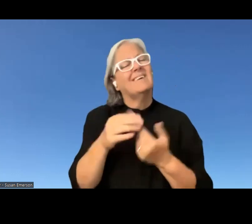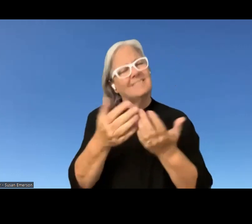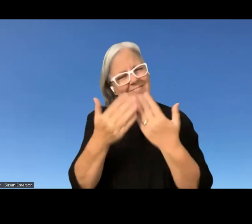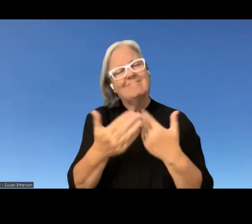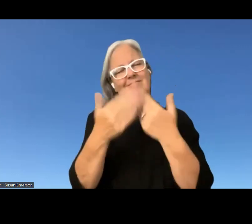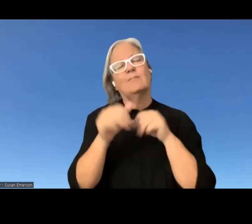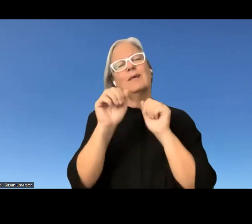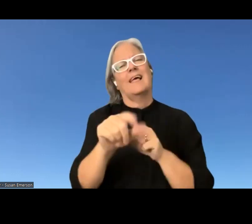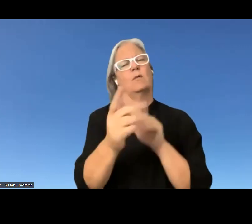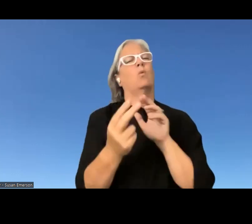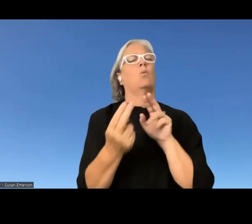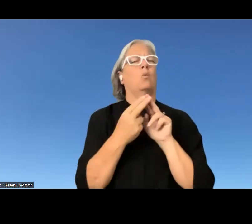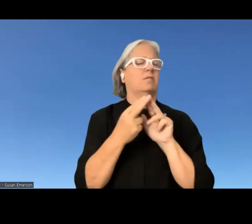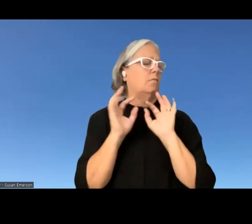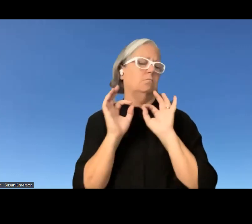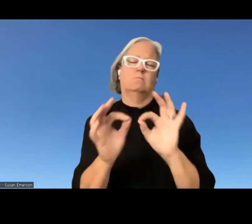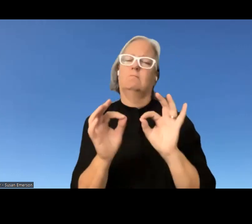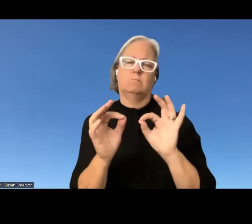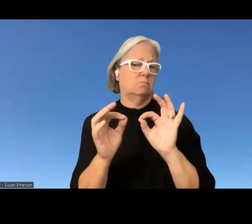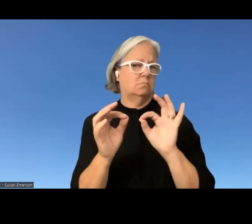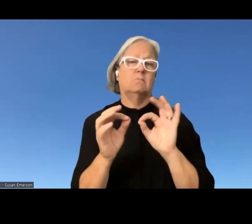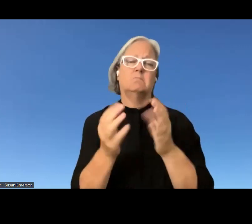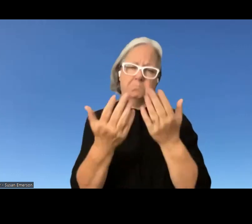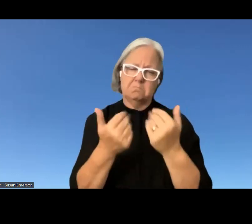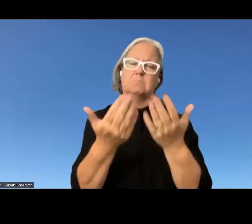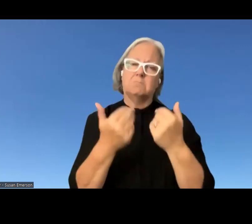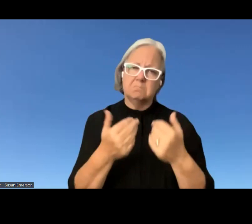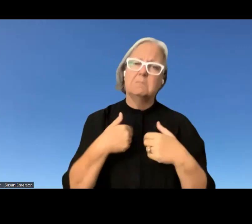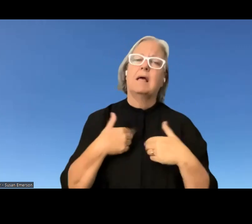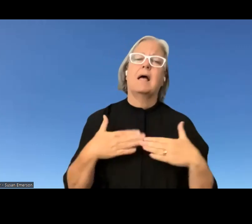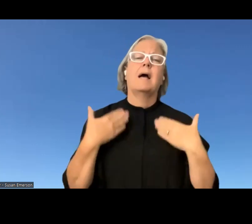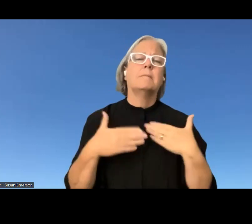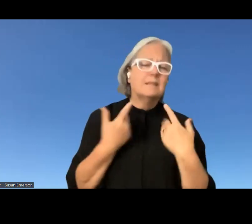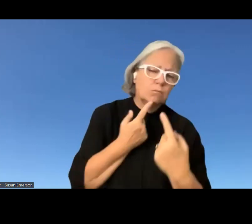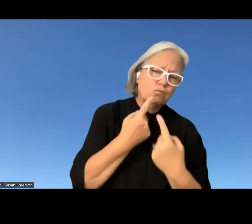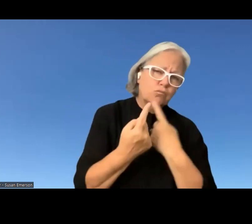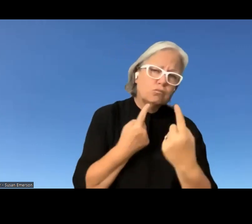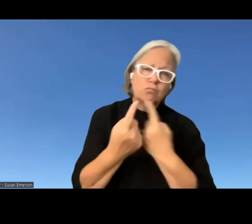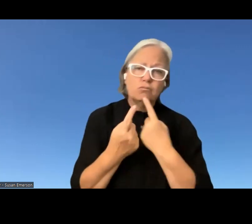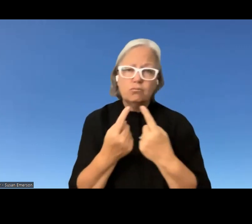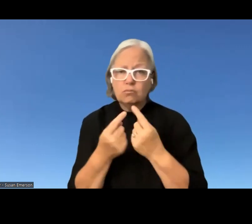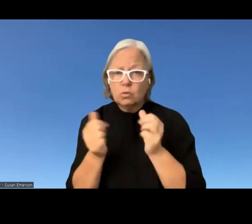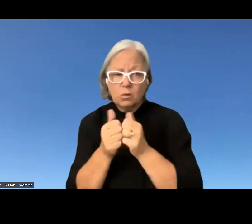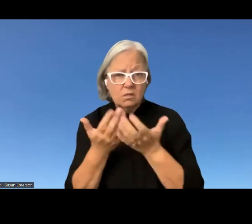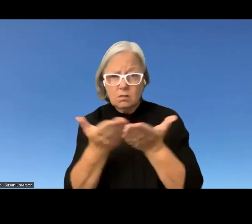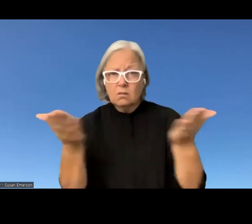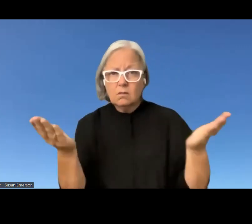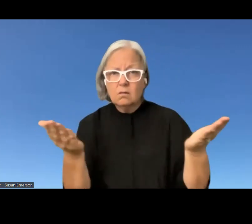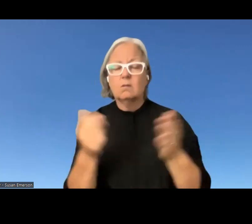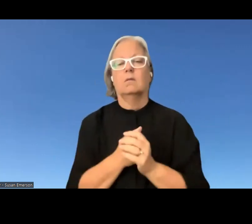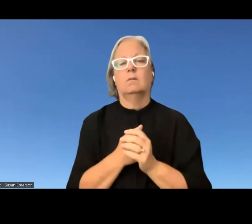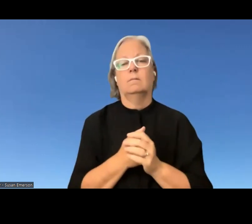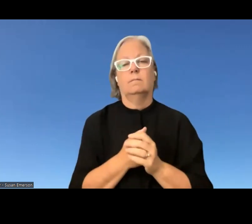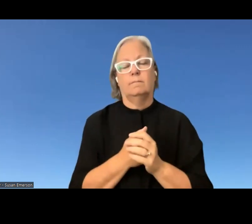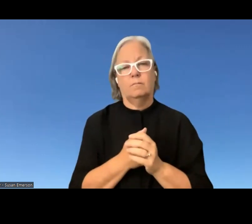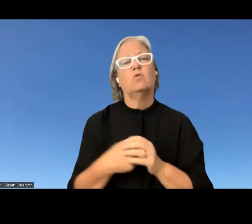us. We are available to discuss this project individually with you. And there's